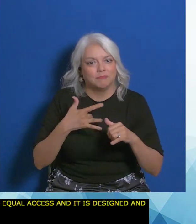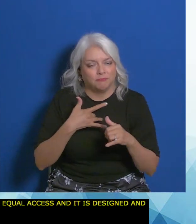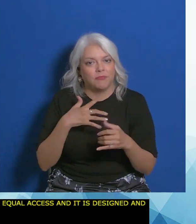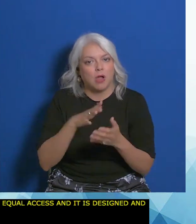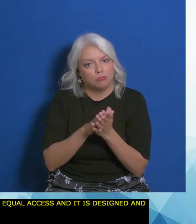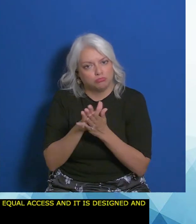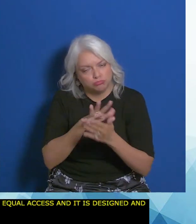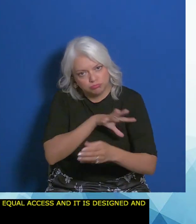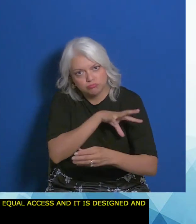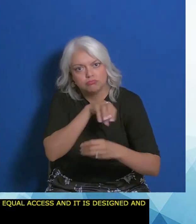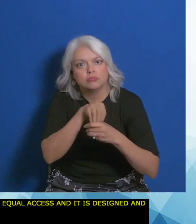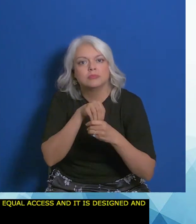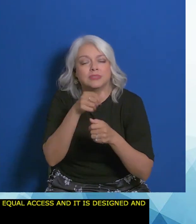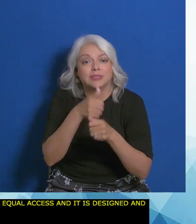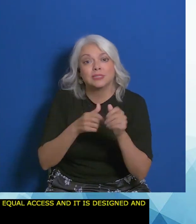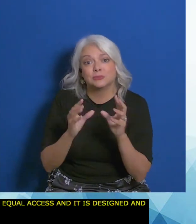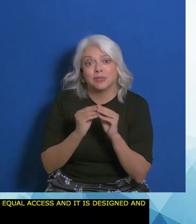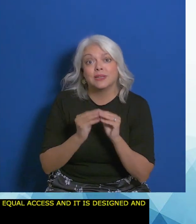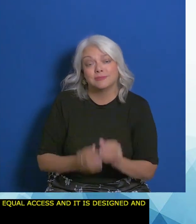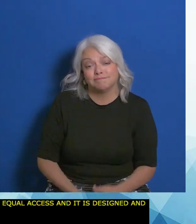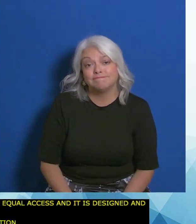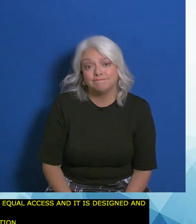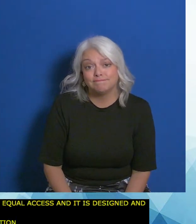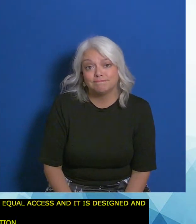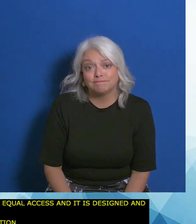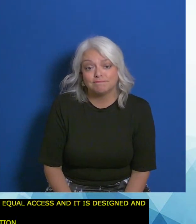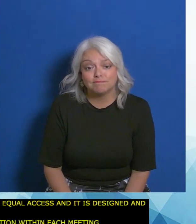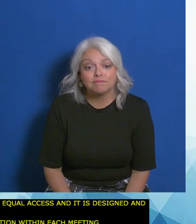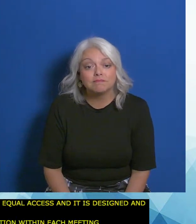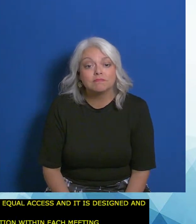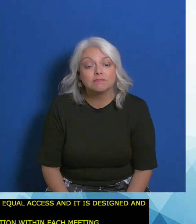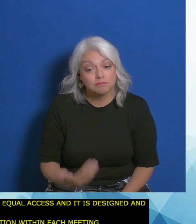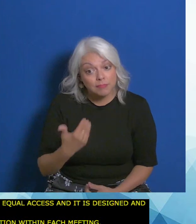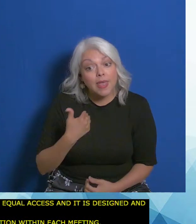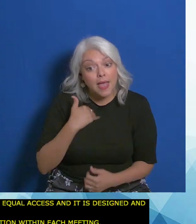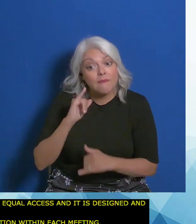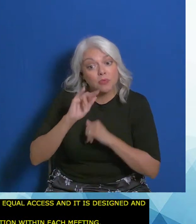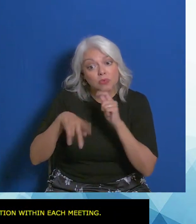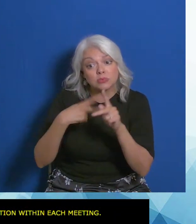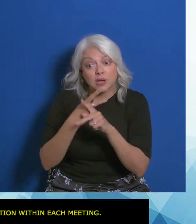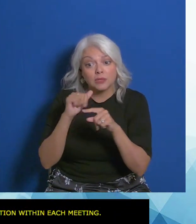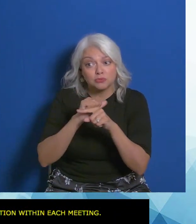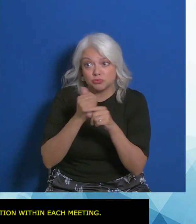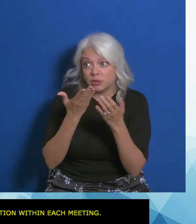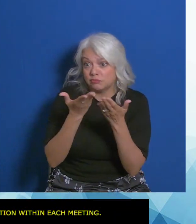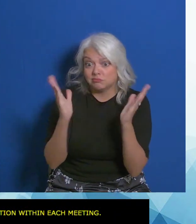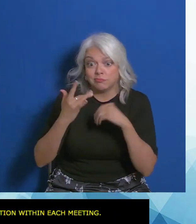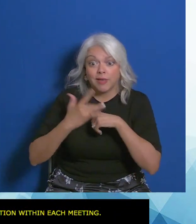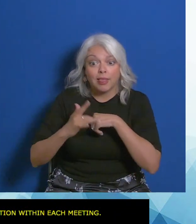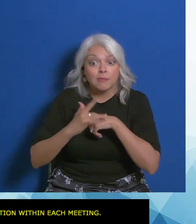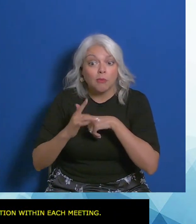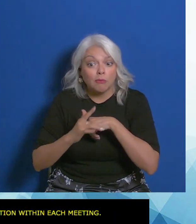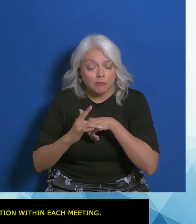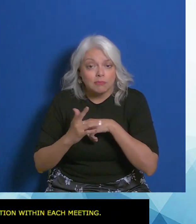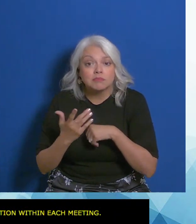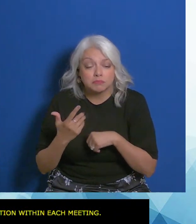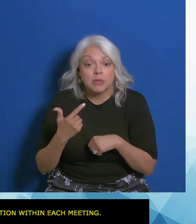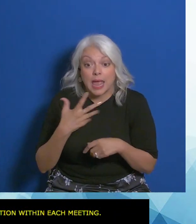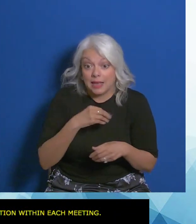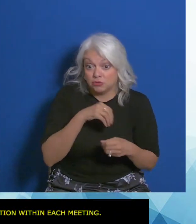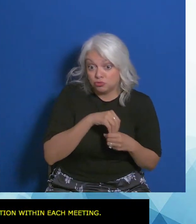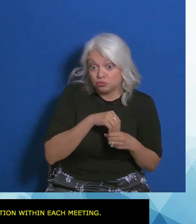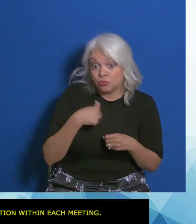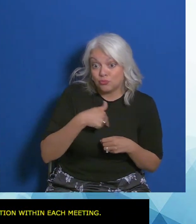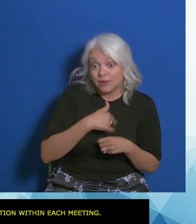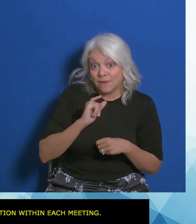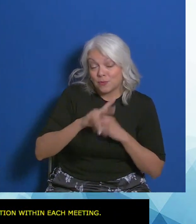participation within each meeting. There are those types of trainings out there, and we also internally